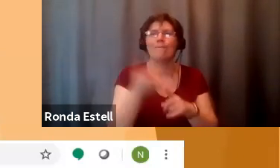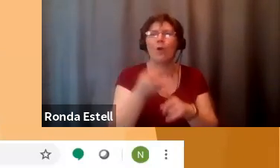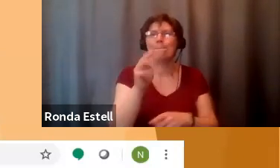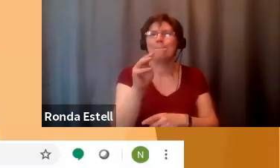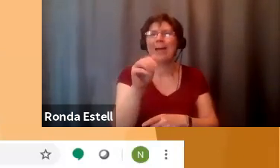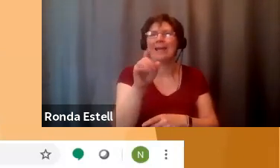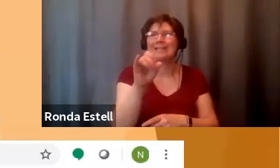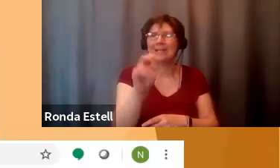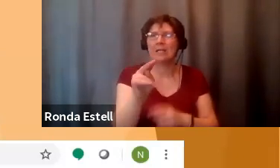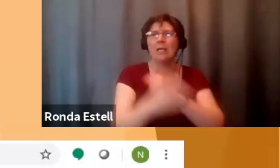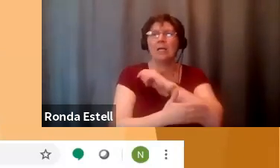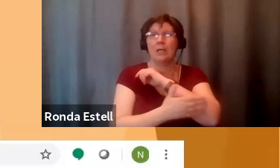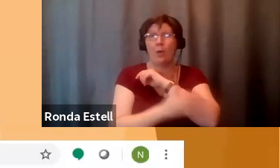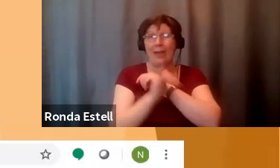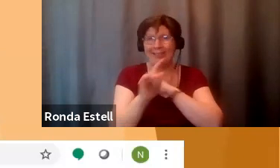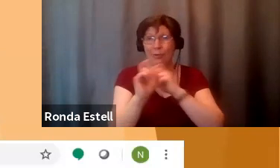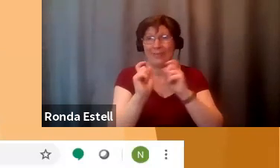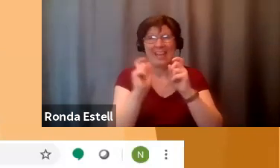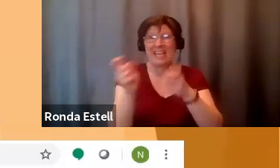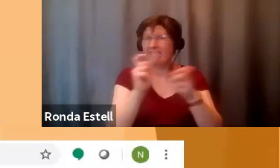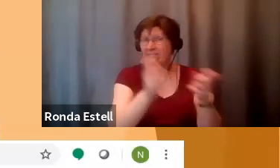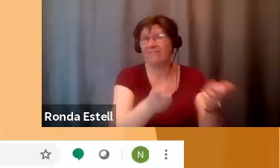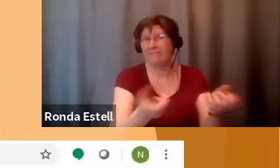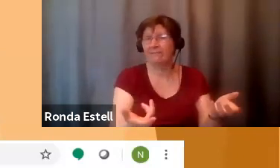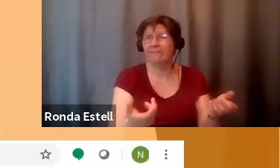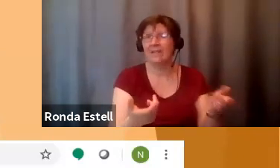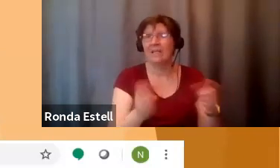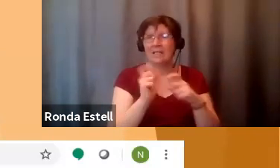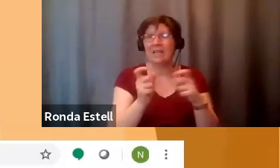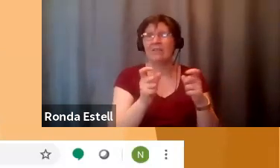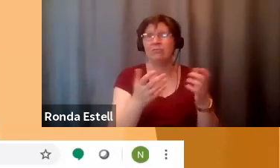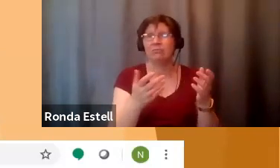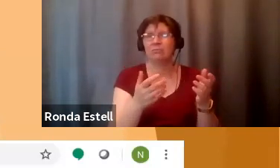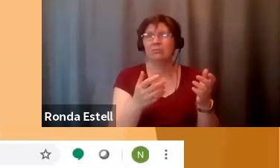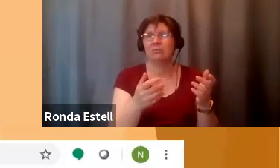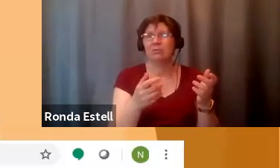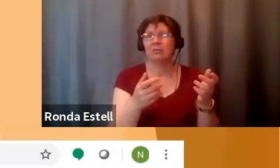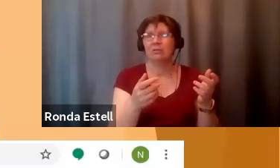Illinois, they give these out. They give them out